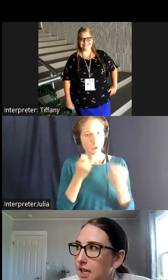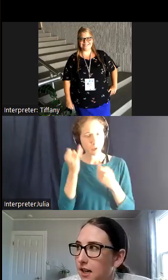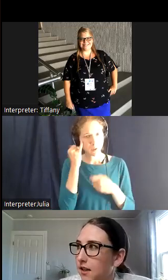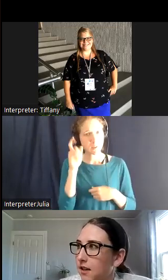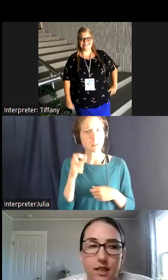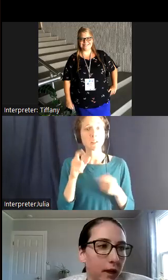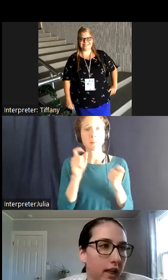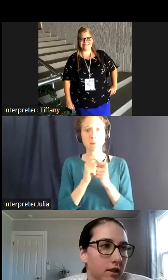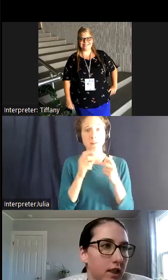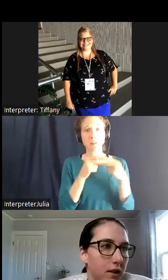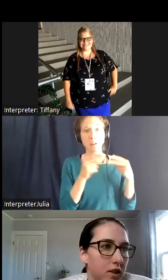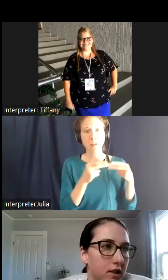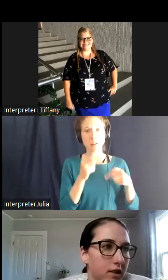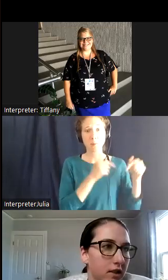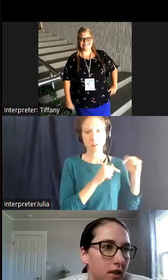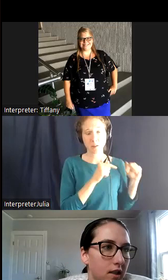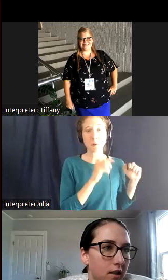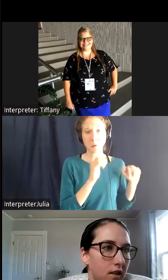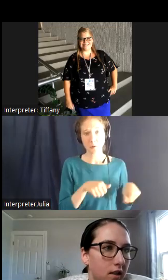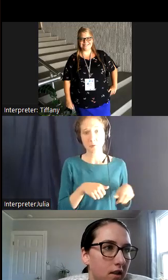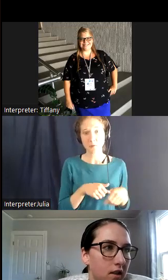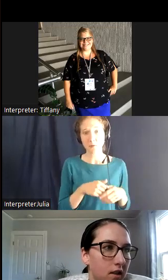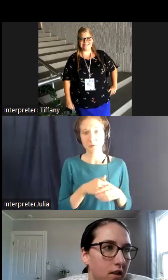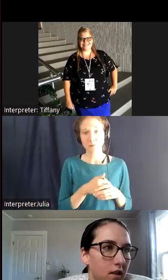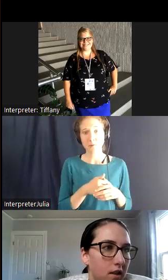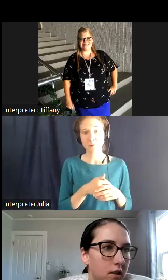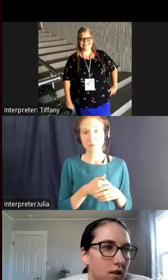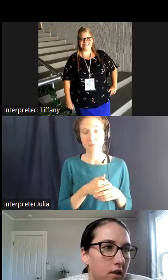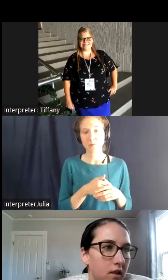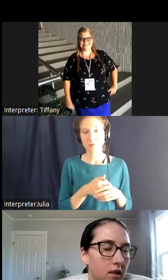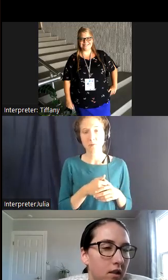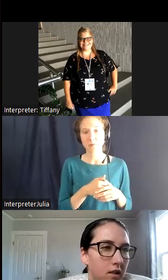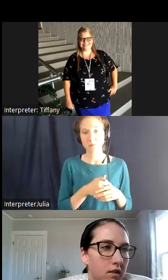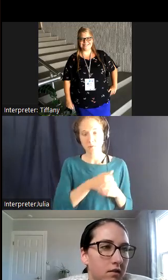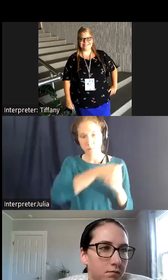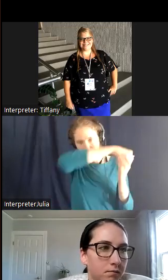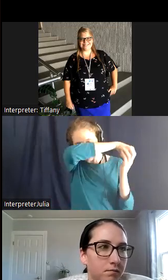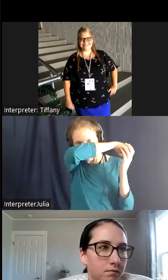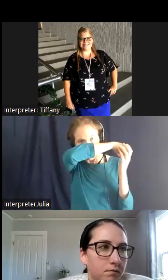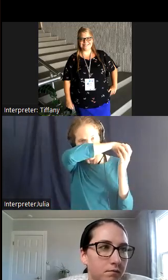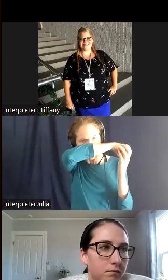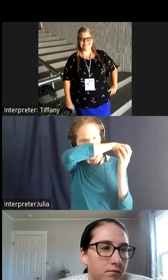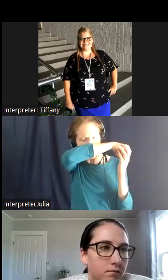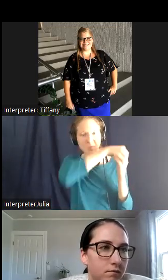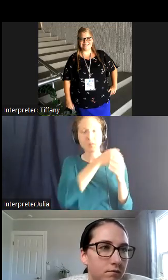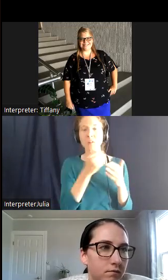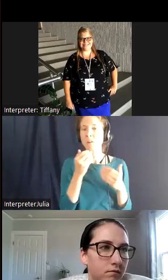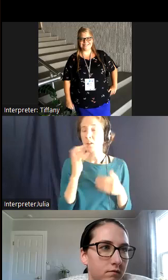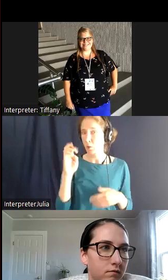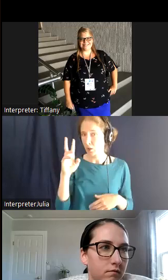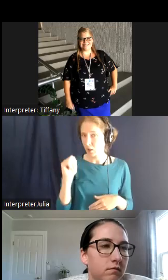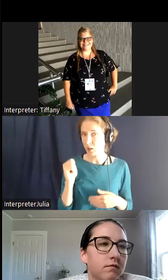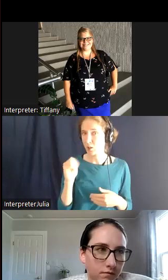slides, I can as we answer these questions. Thanks for that, Erica. We've been